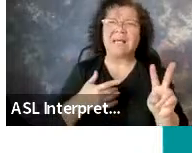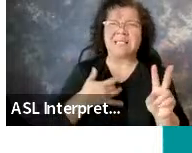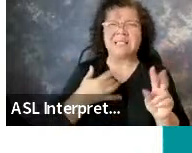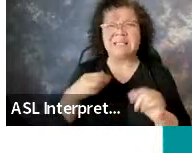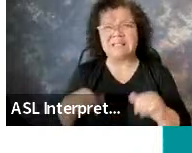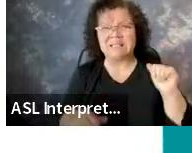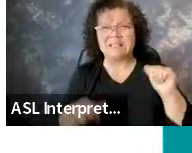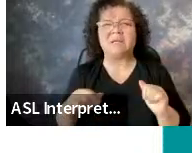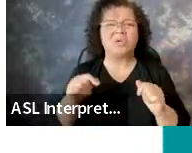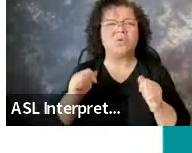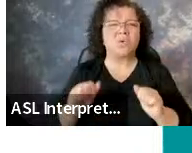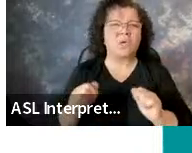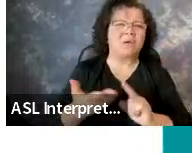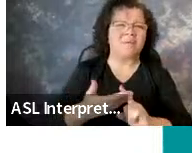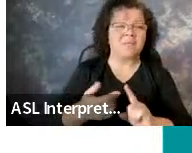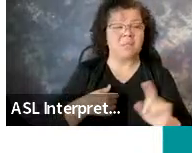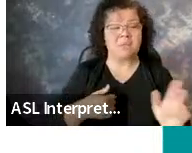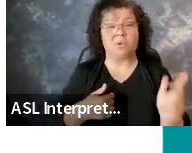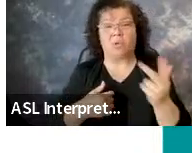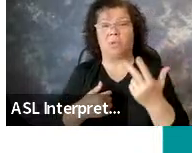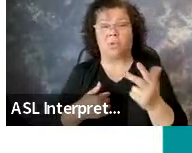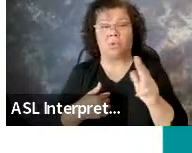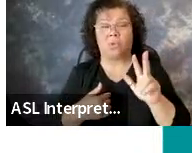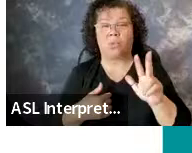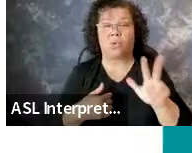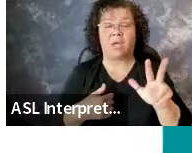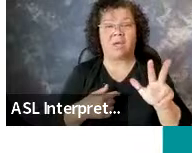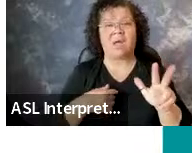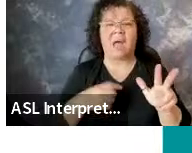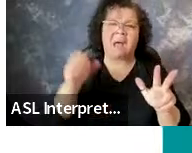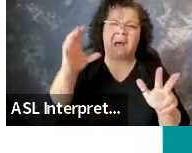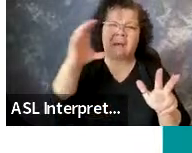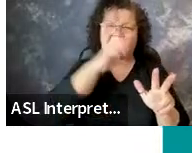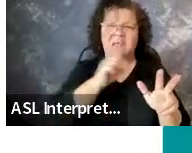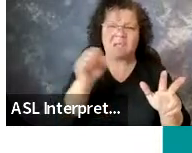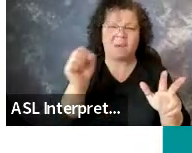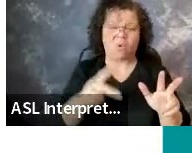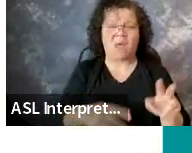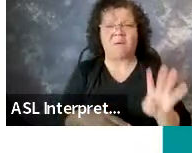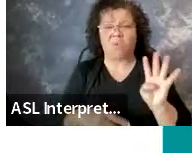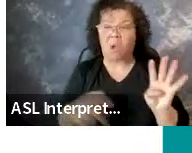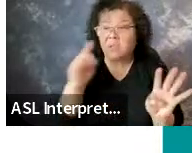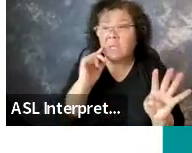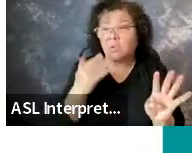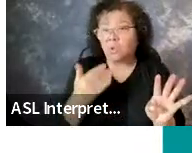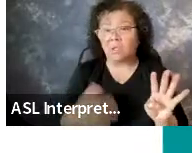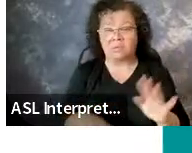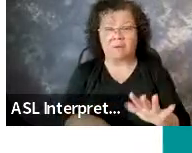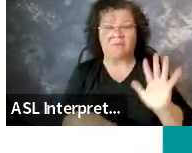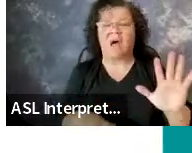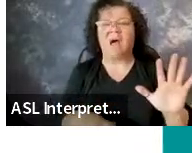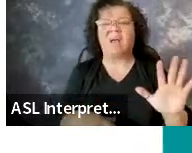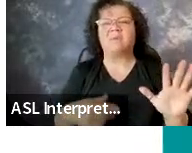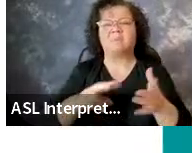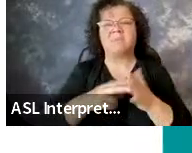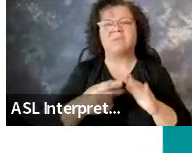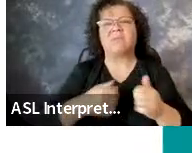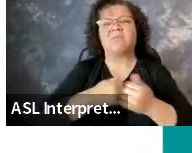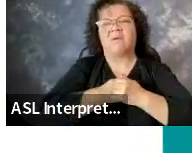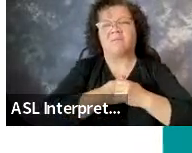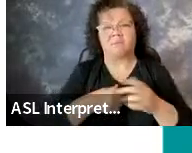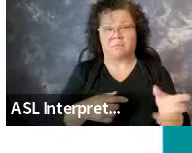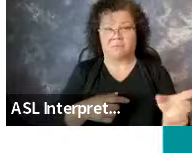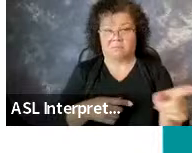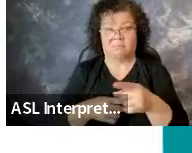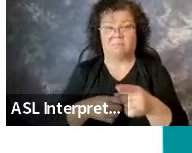be convinced. 3, I guess I'm okay. 4 is sounds good. 5 is I love it. And if